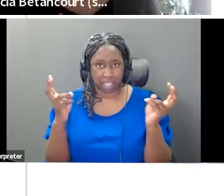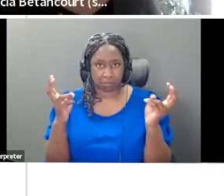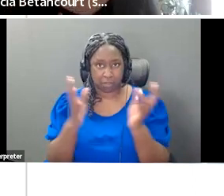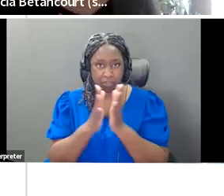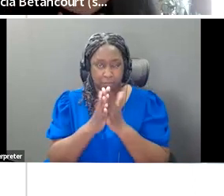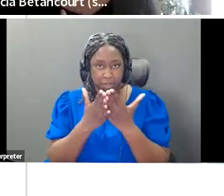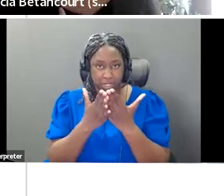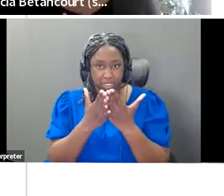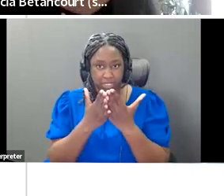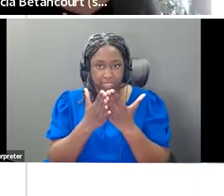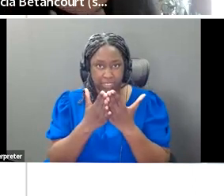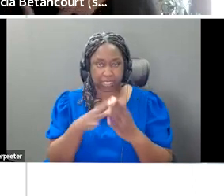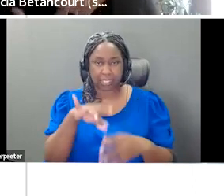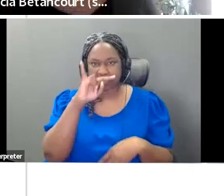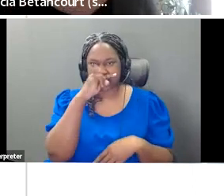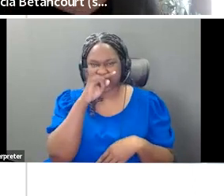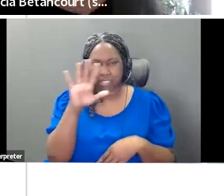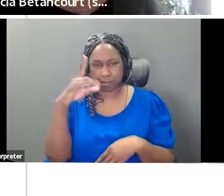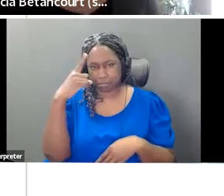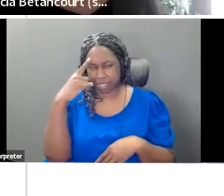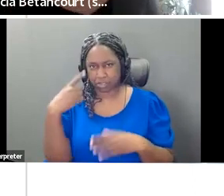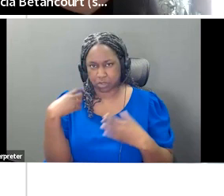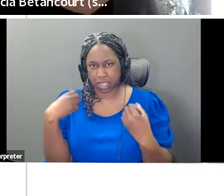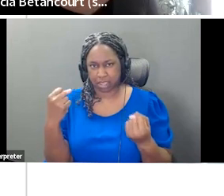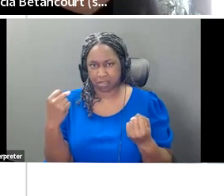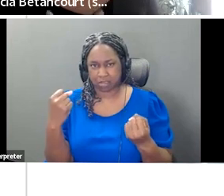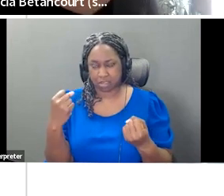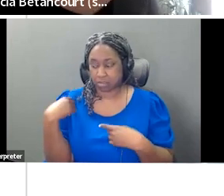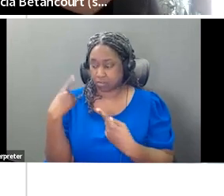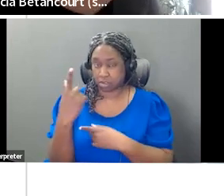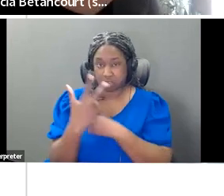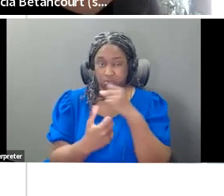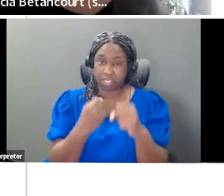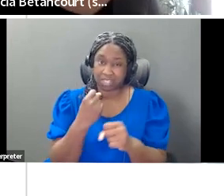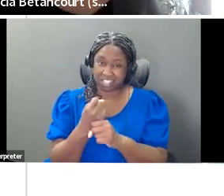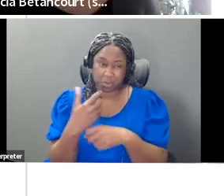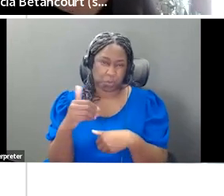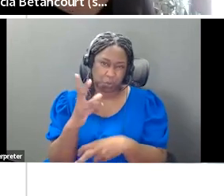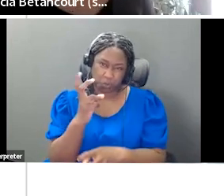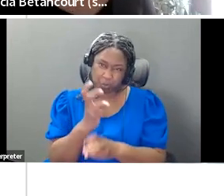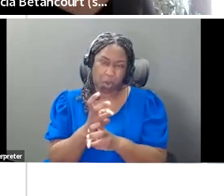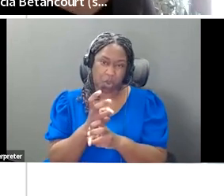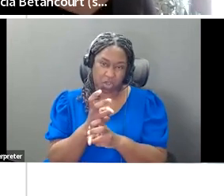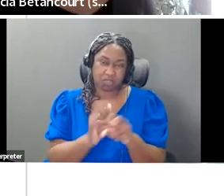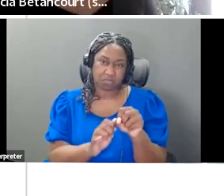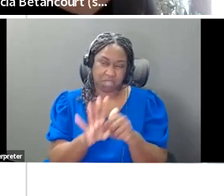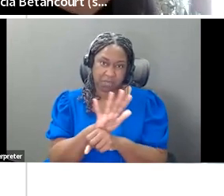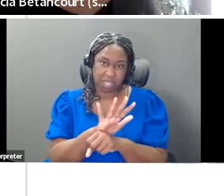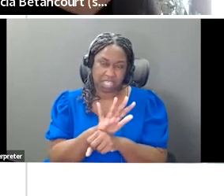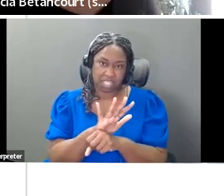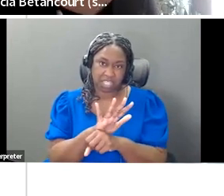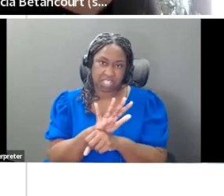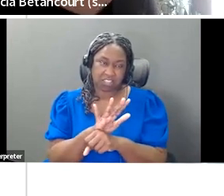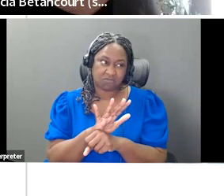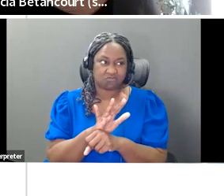book being kids' mental health. Obviously, the last 3 years have been very hard on everyone through the pandemic, but particularly had a